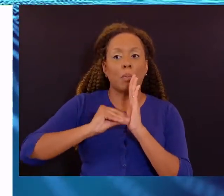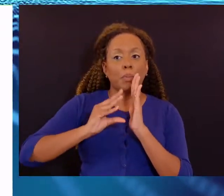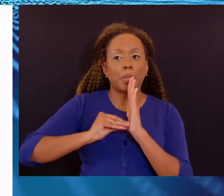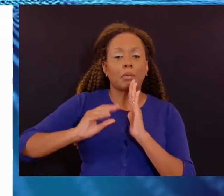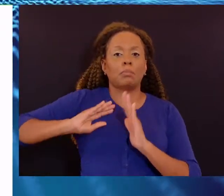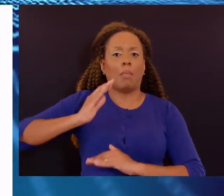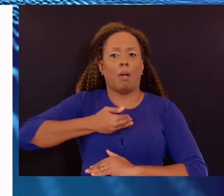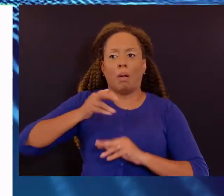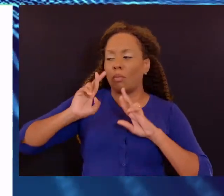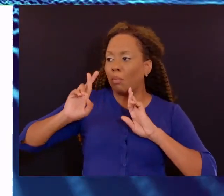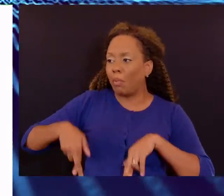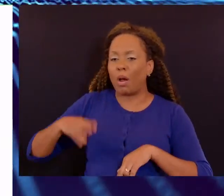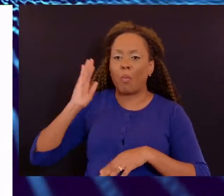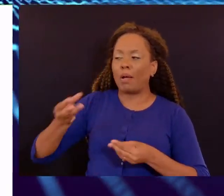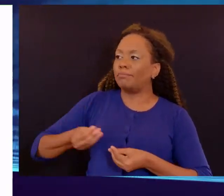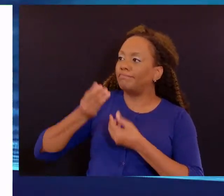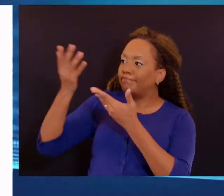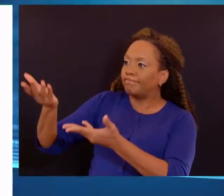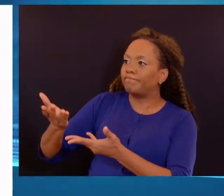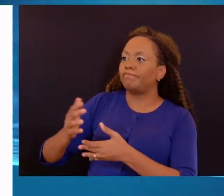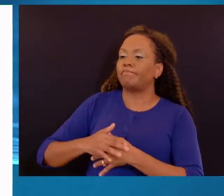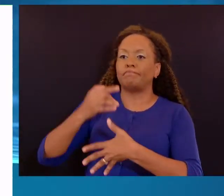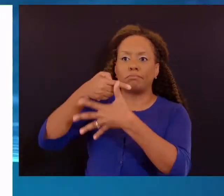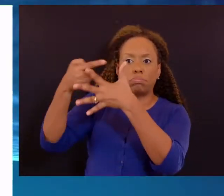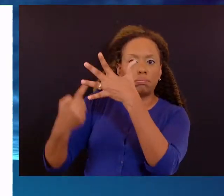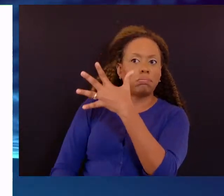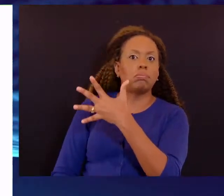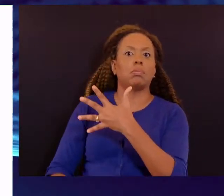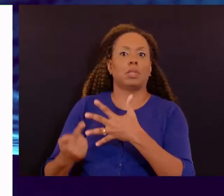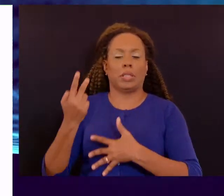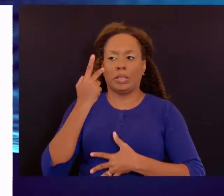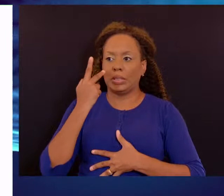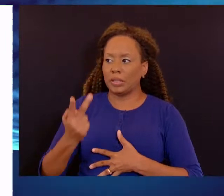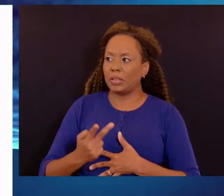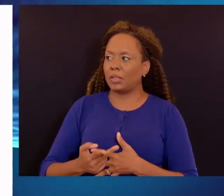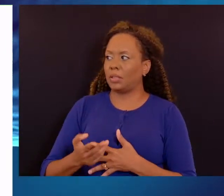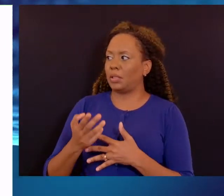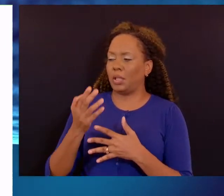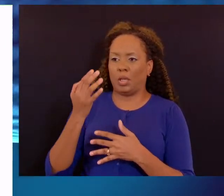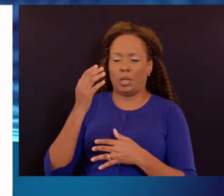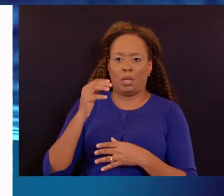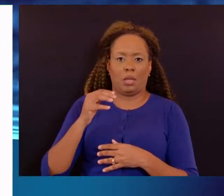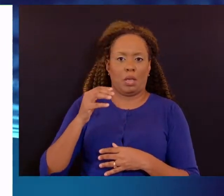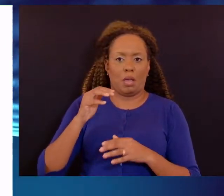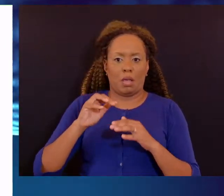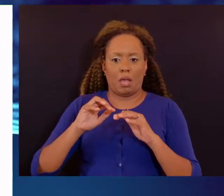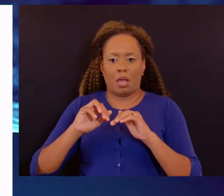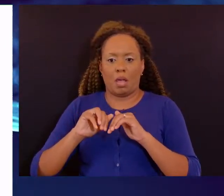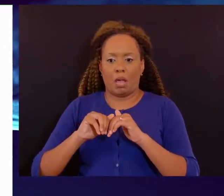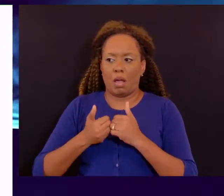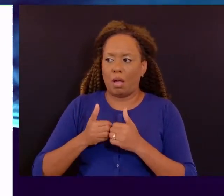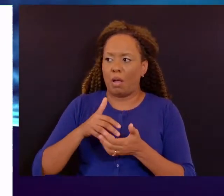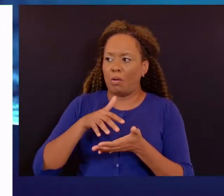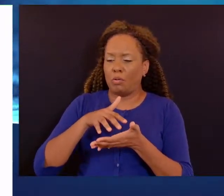we identified for those persons the areas where we identified weaknesses with the